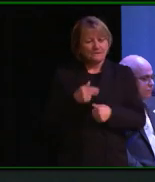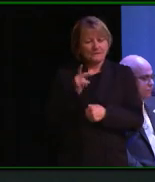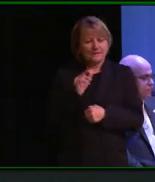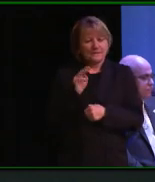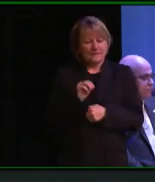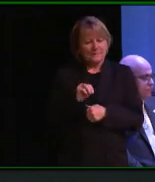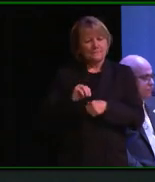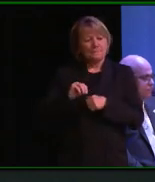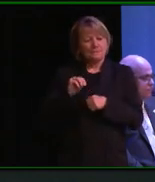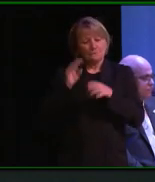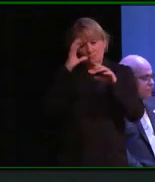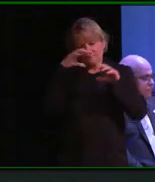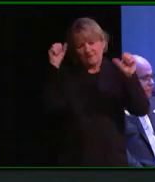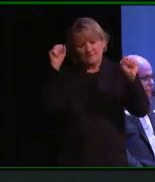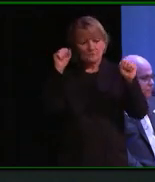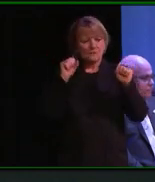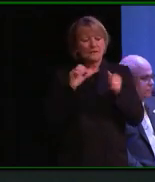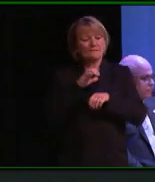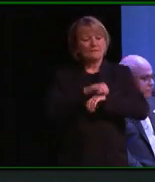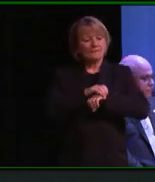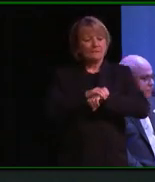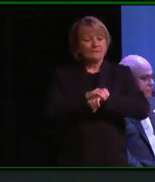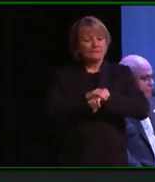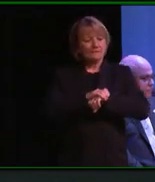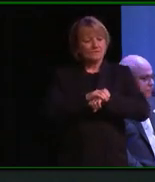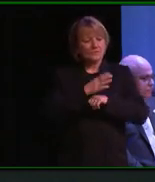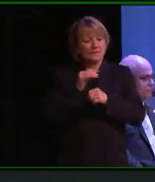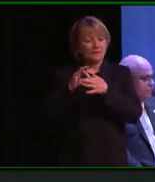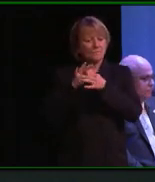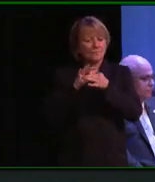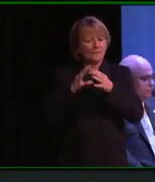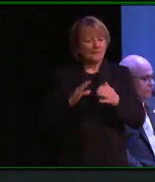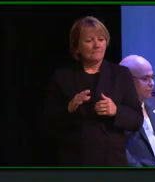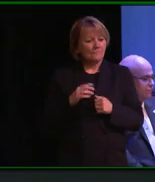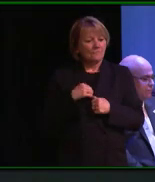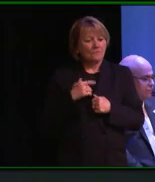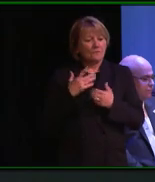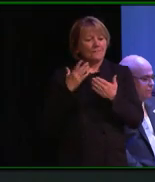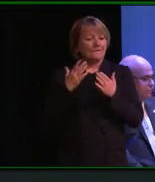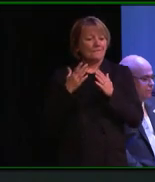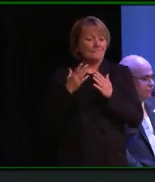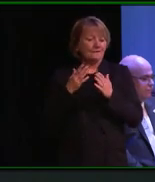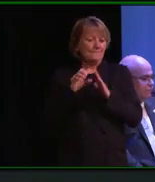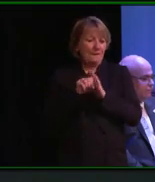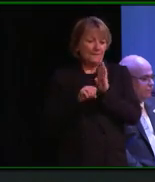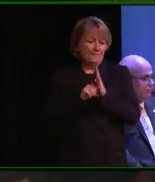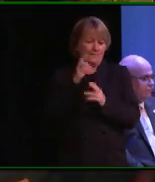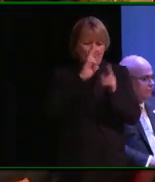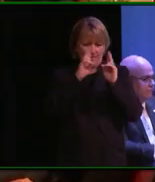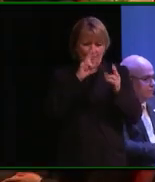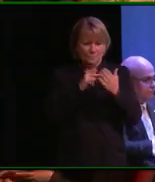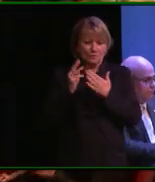Newton, Professor of English and Coordinator for the Commonwealth Honors Program.